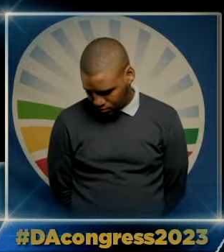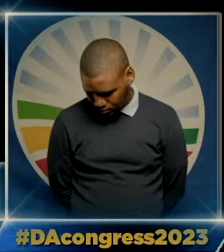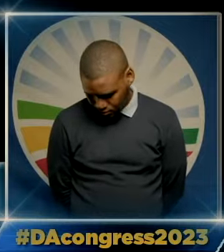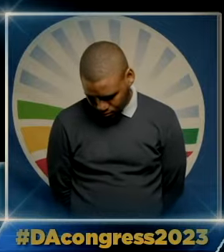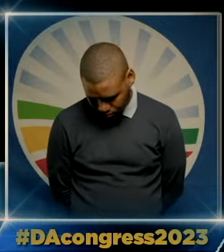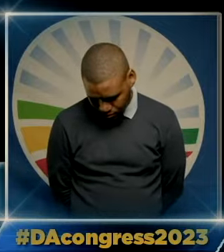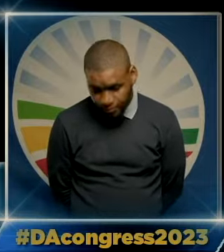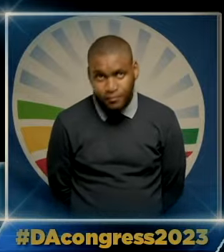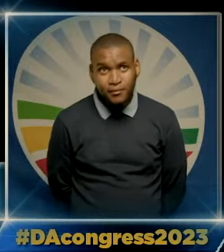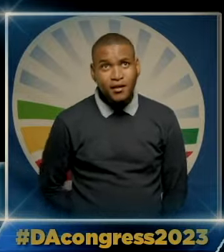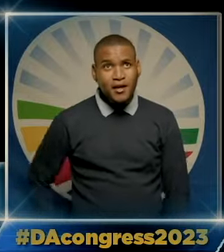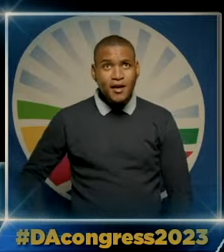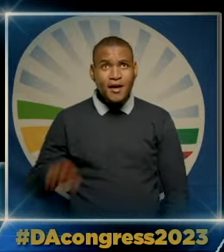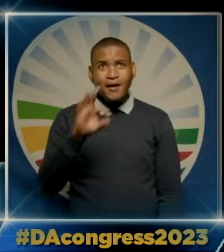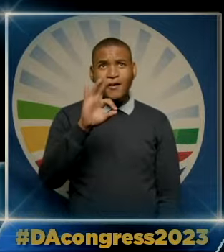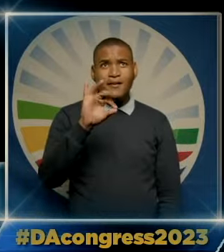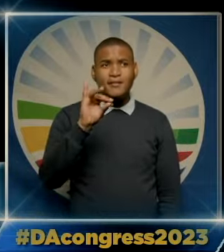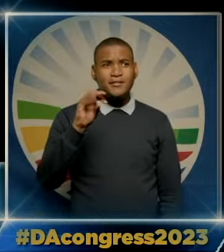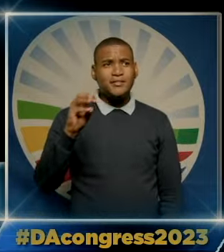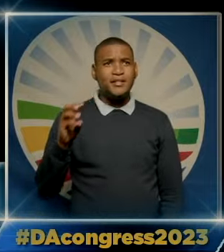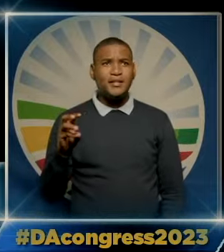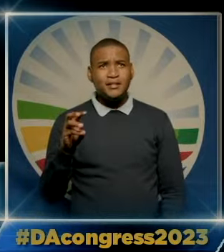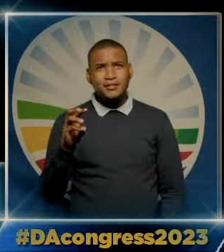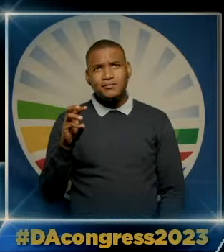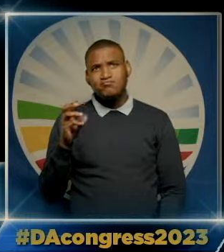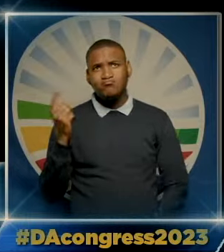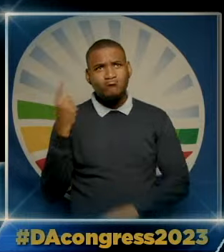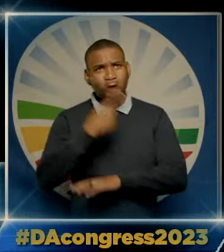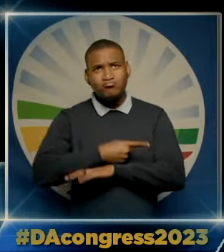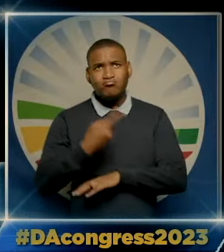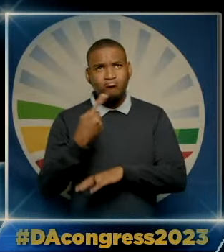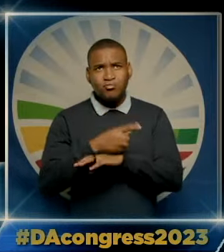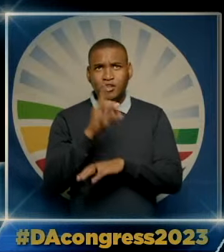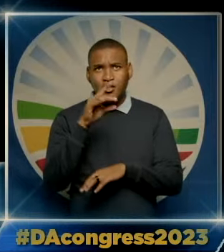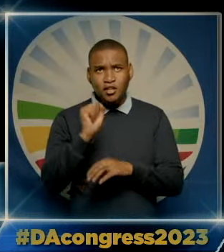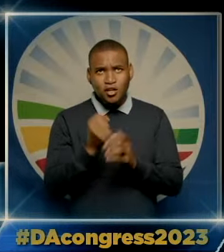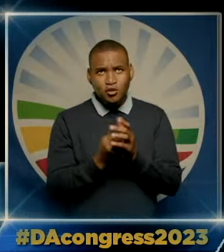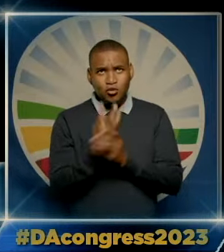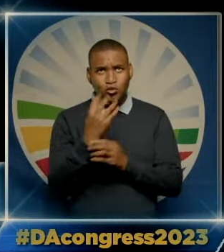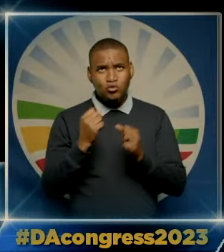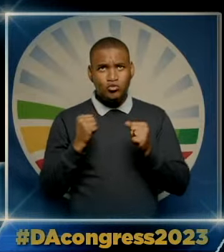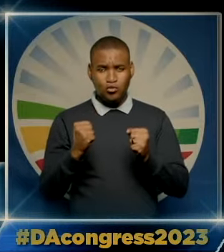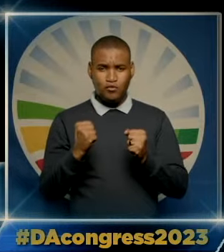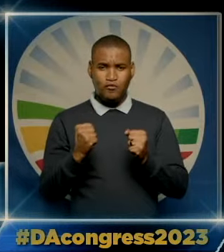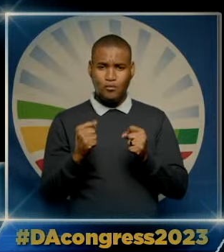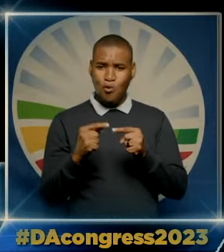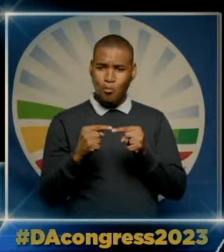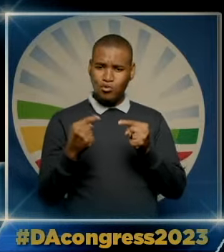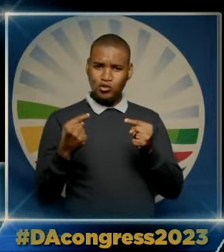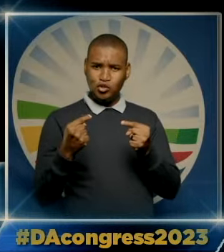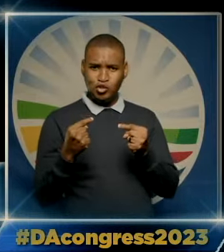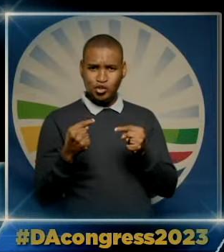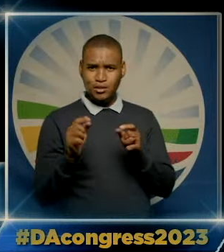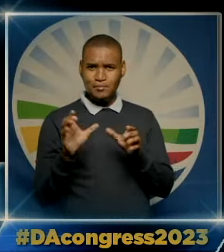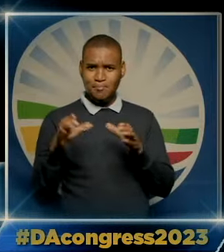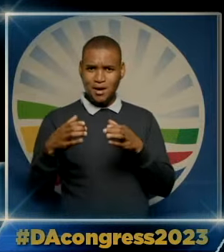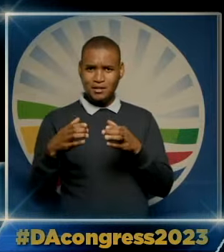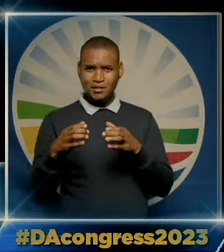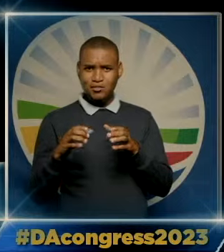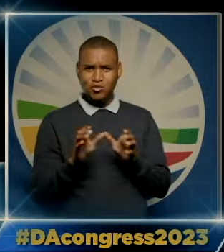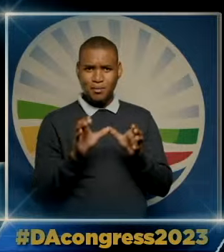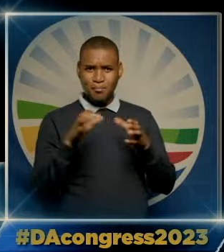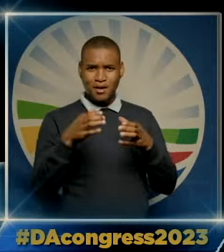Every day, the Democratic Alliance grows stronger, from an opposition party to a party